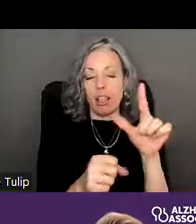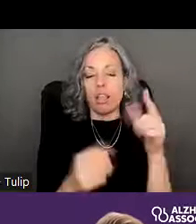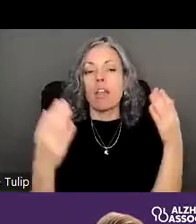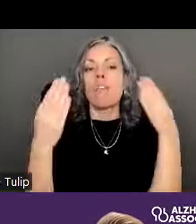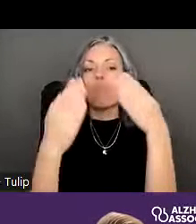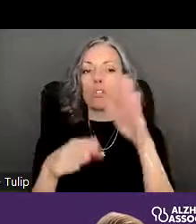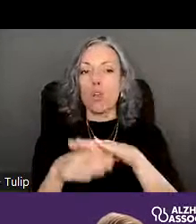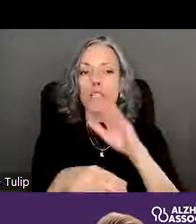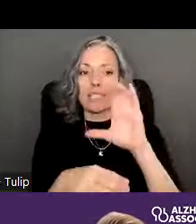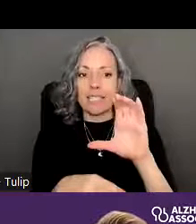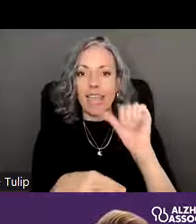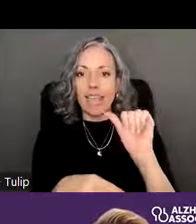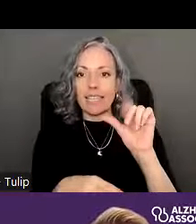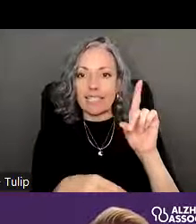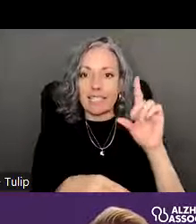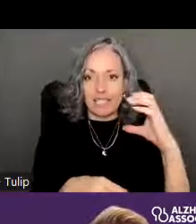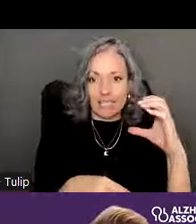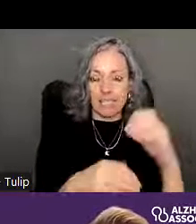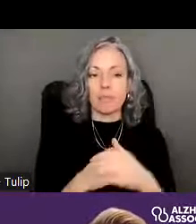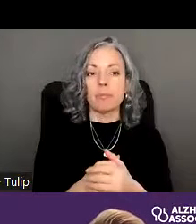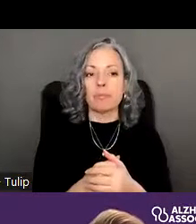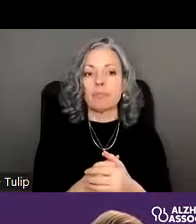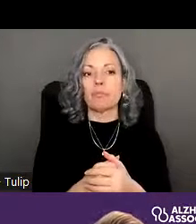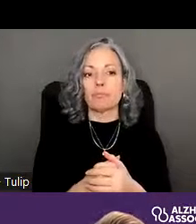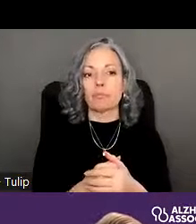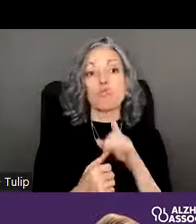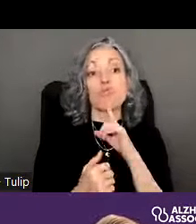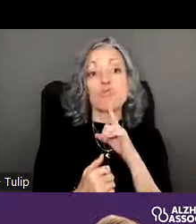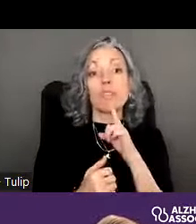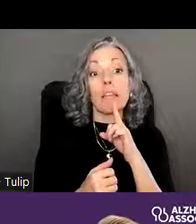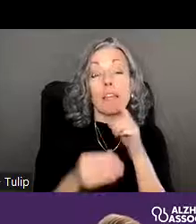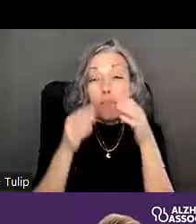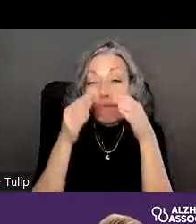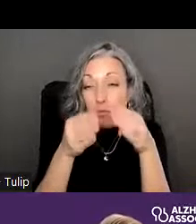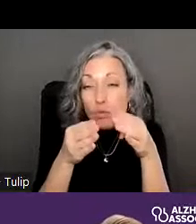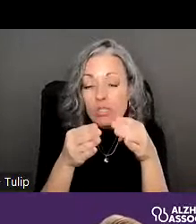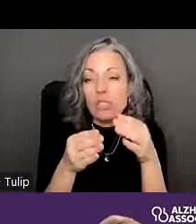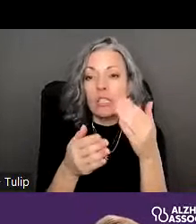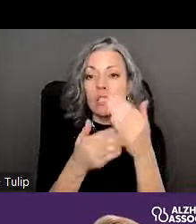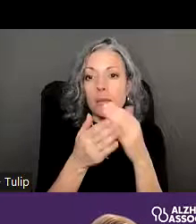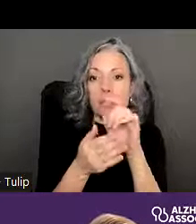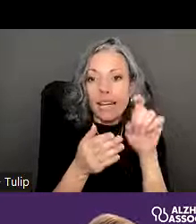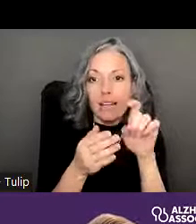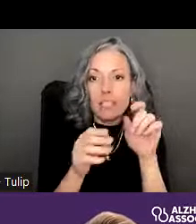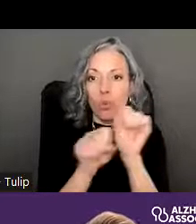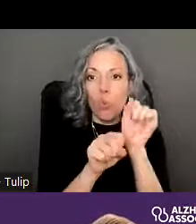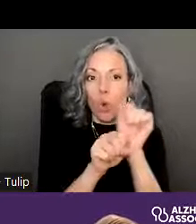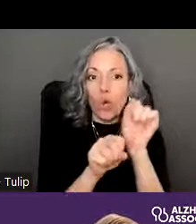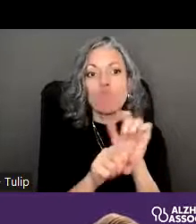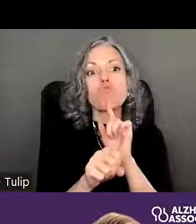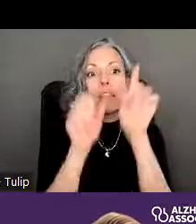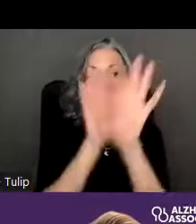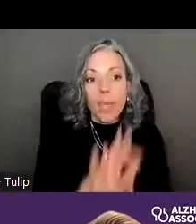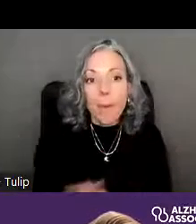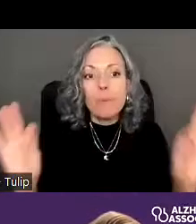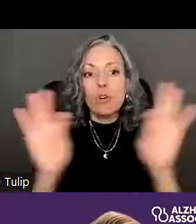the CADCs, so the California Alzheimer's Disease Centers, to really hone in on some diagnostic work, which we know is critically important as